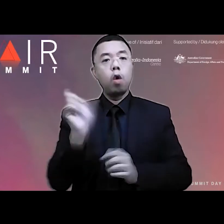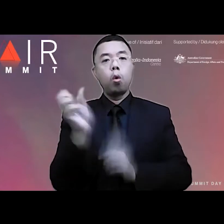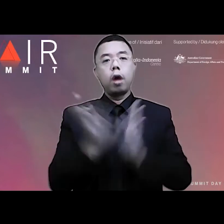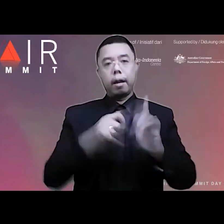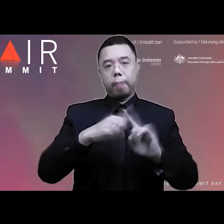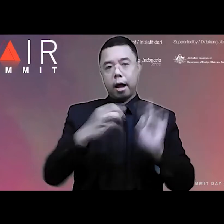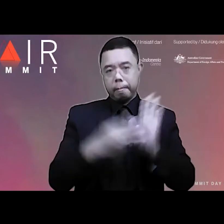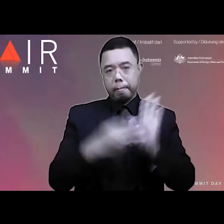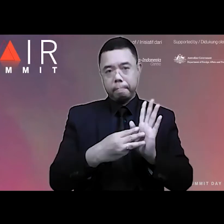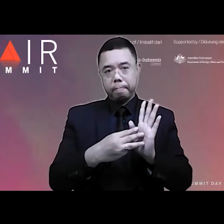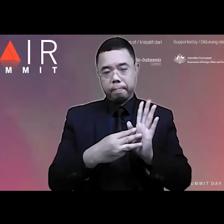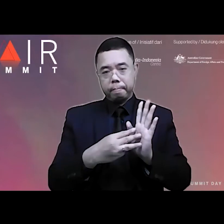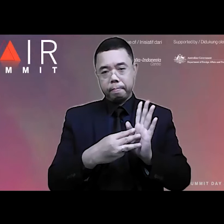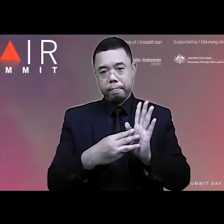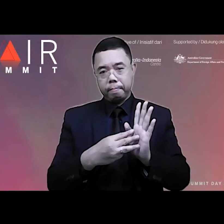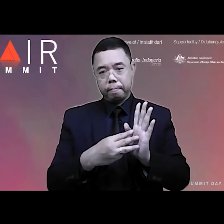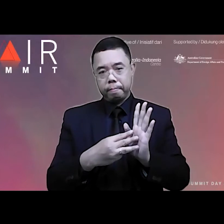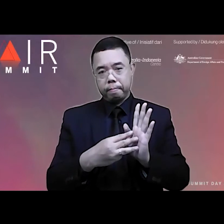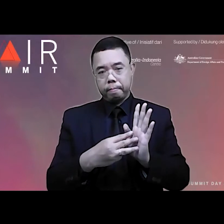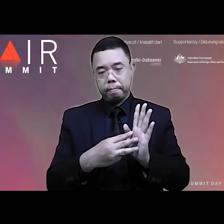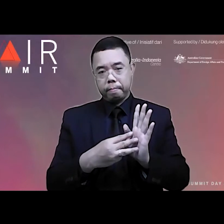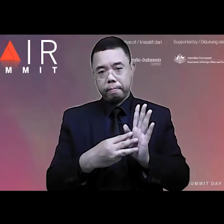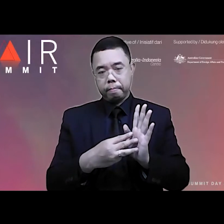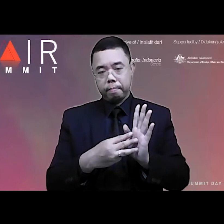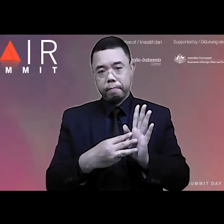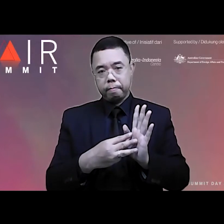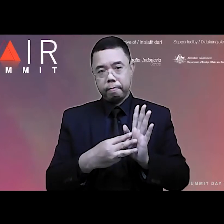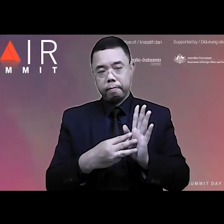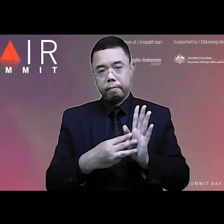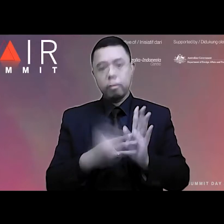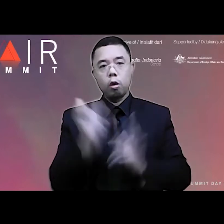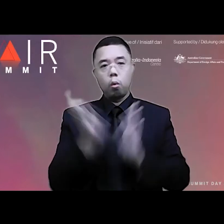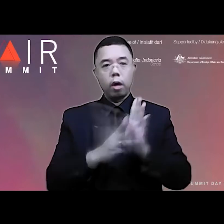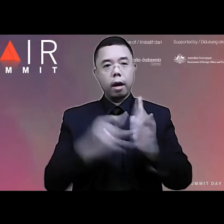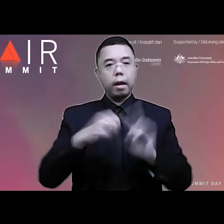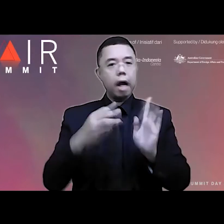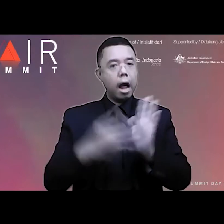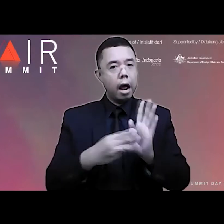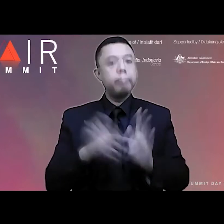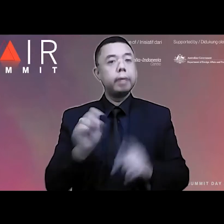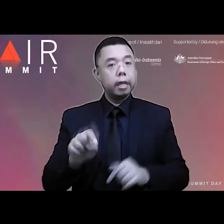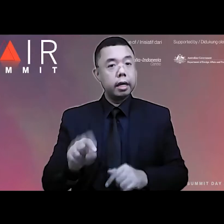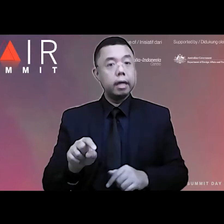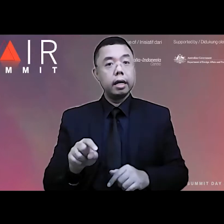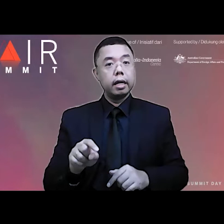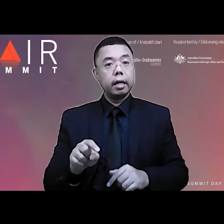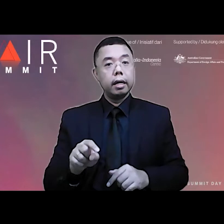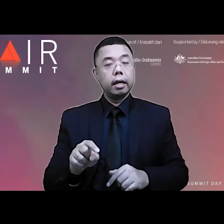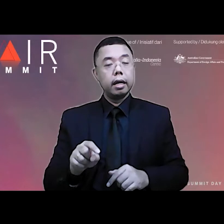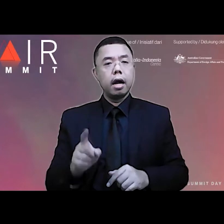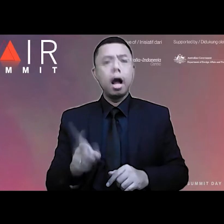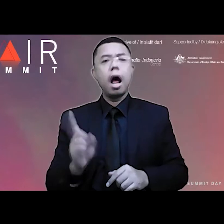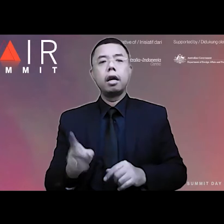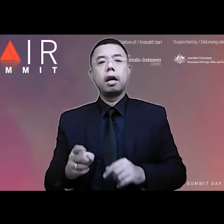Micro, small and medium enterprises also hard hit by the pandemic. The government also